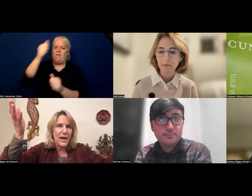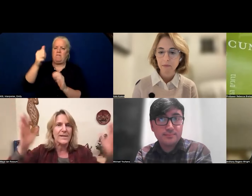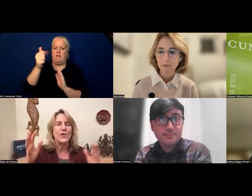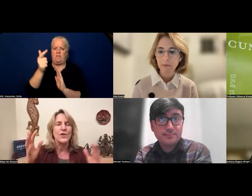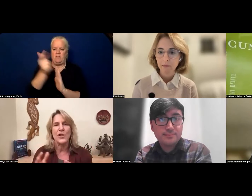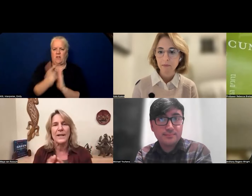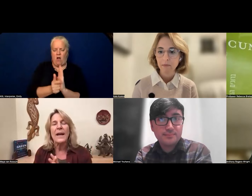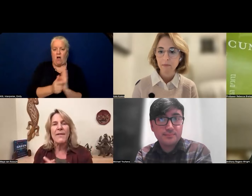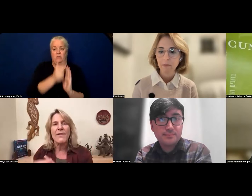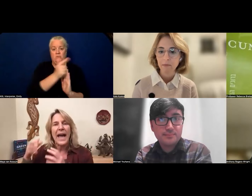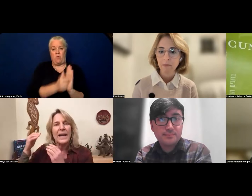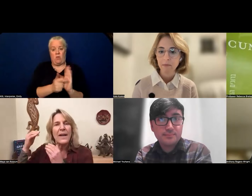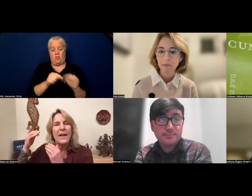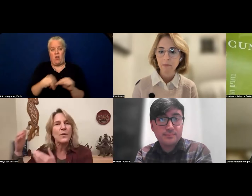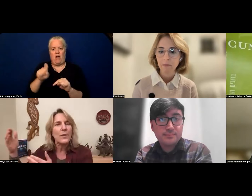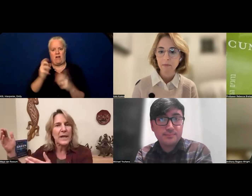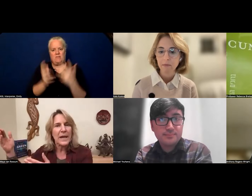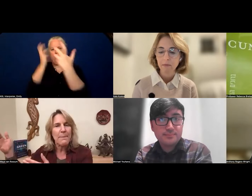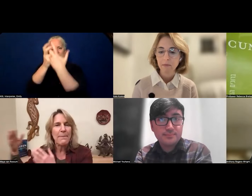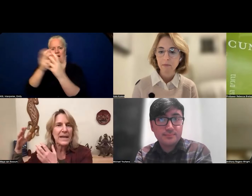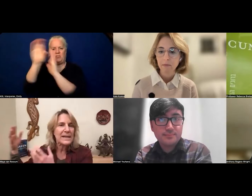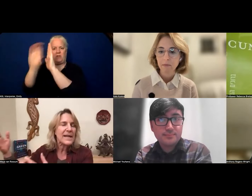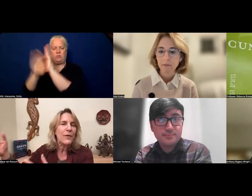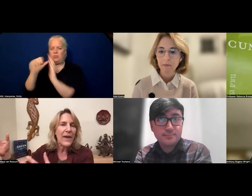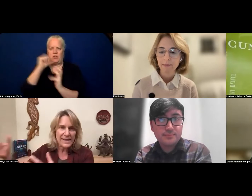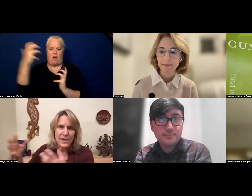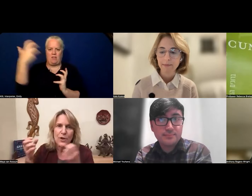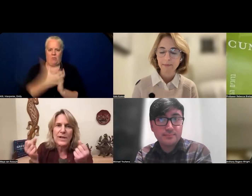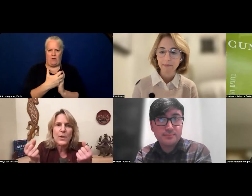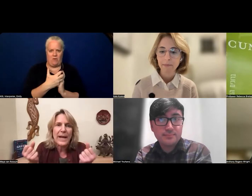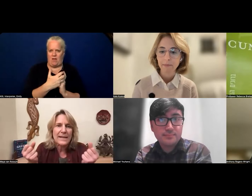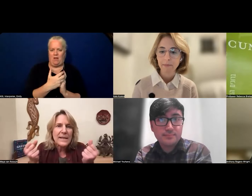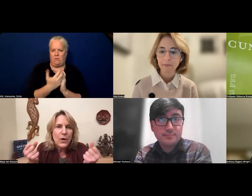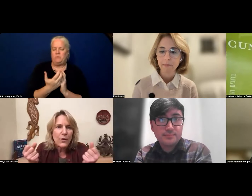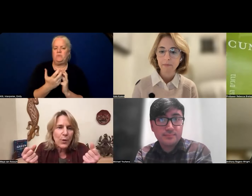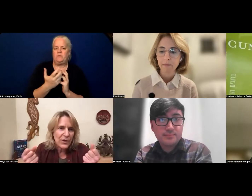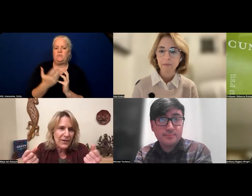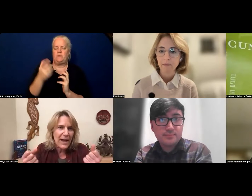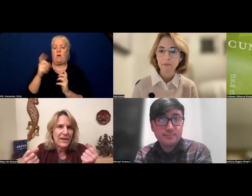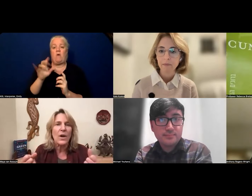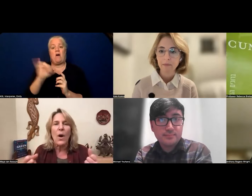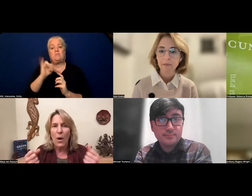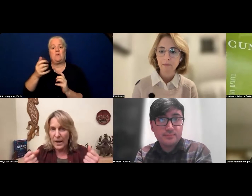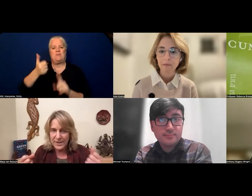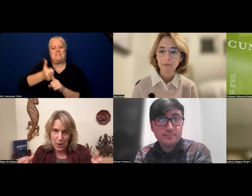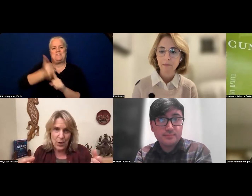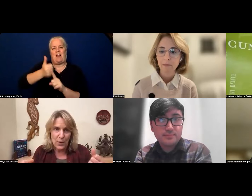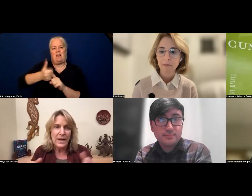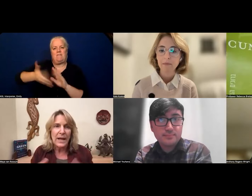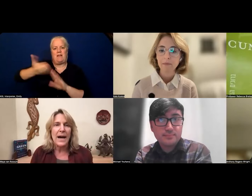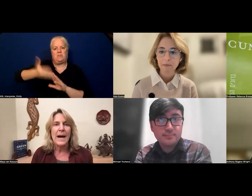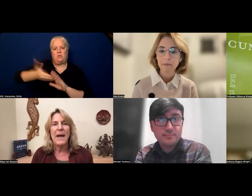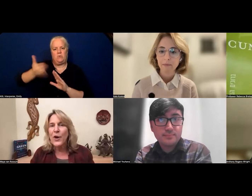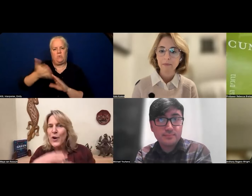serve the Constitution, that the amendment is self-executing, so it has legal force and effect on its